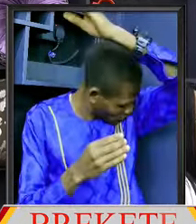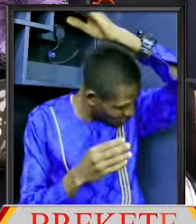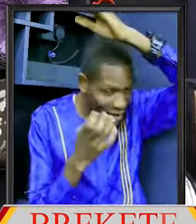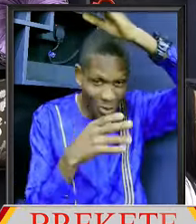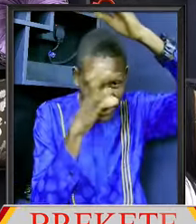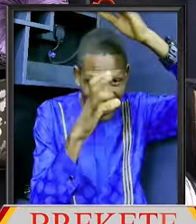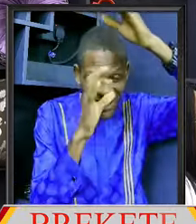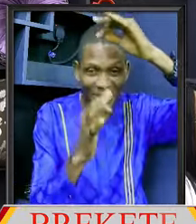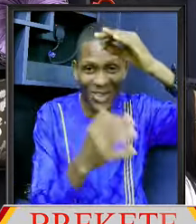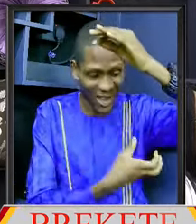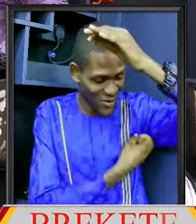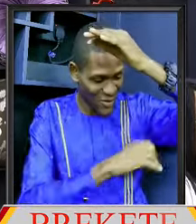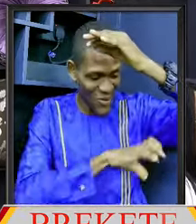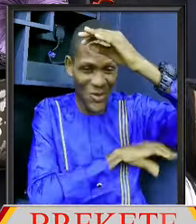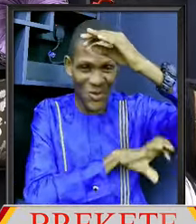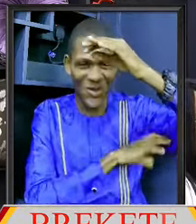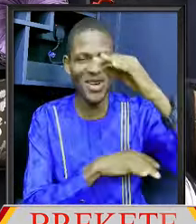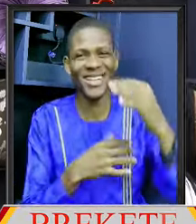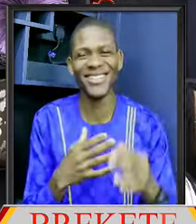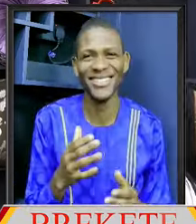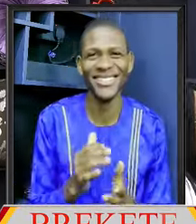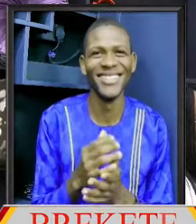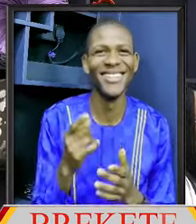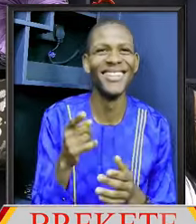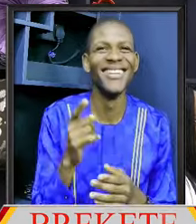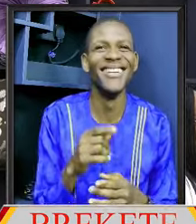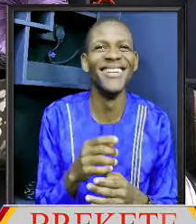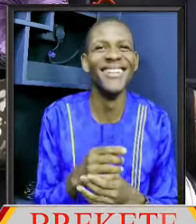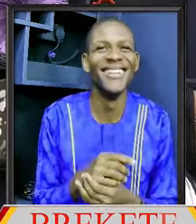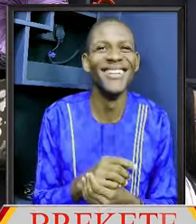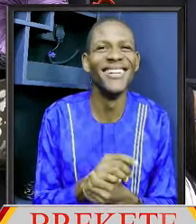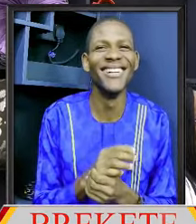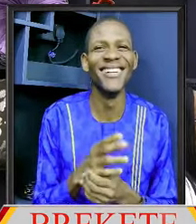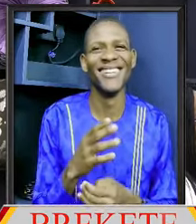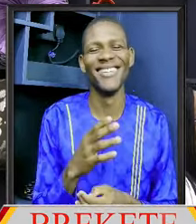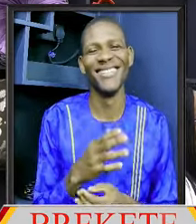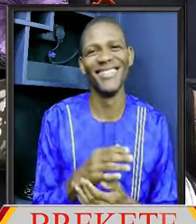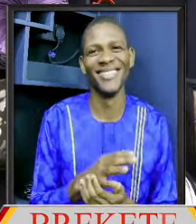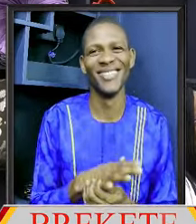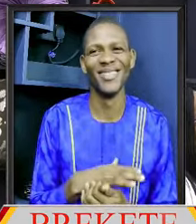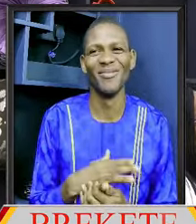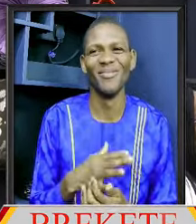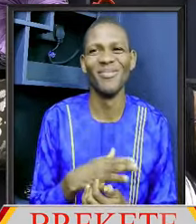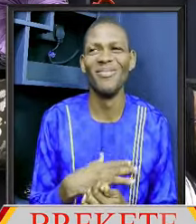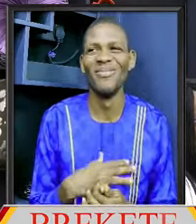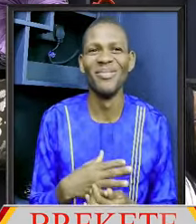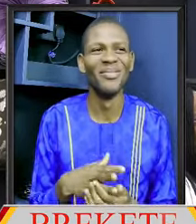hembe lembe. And my mom na nos. And your mom na nos.